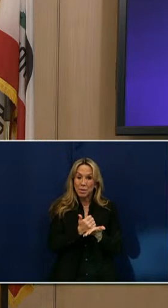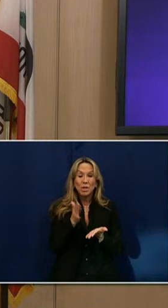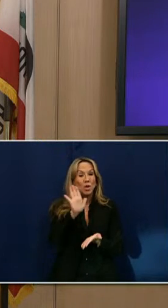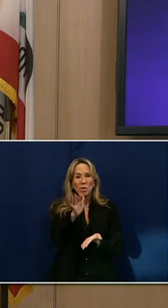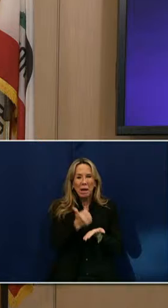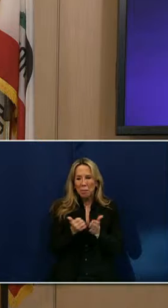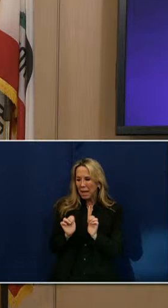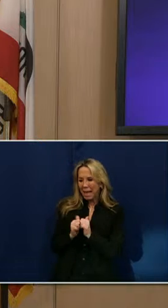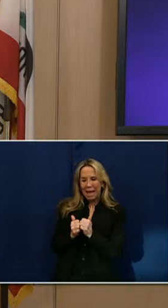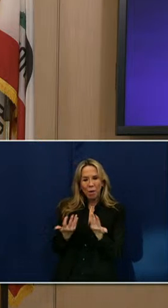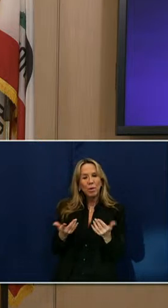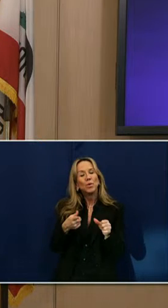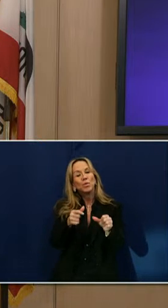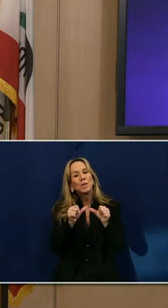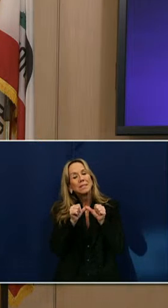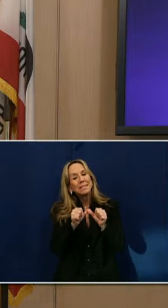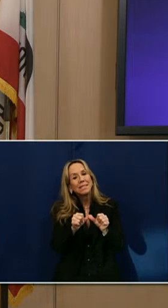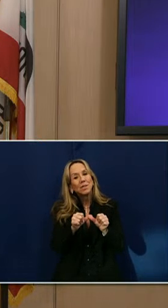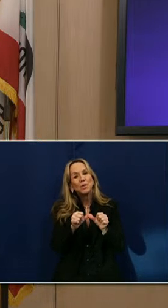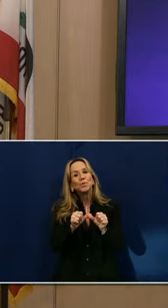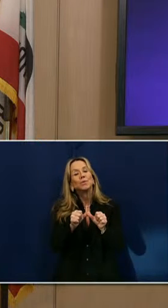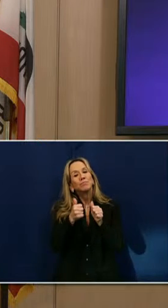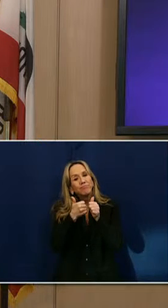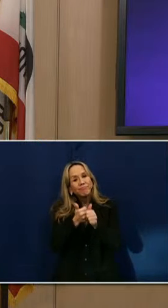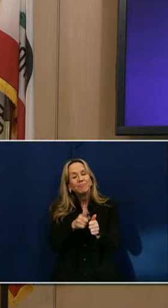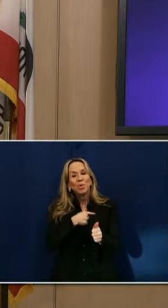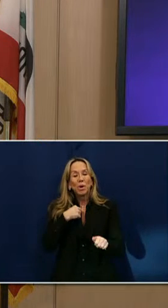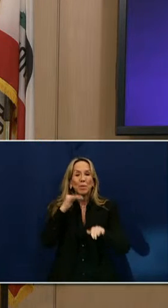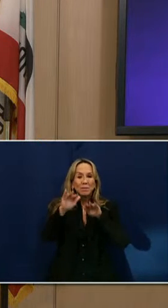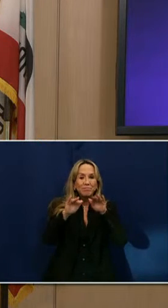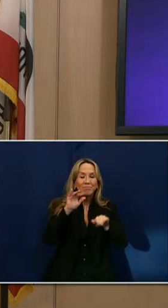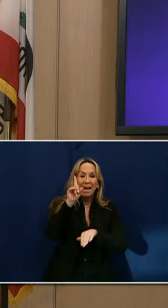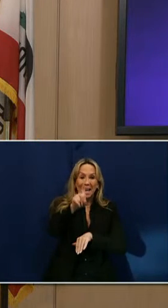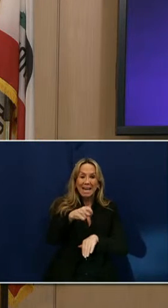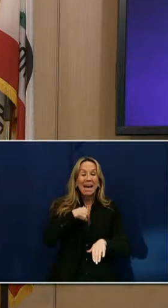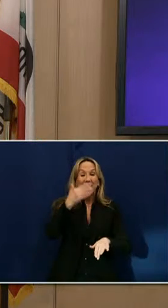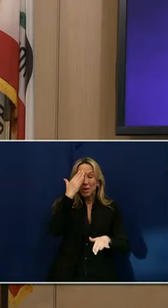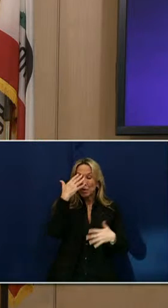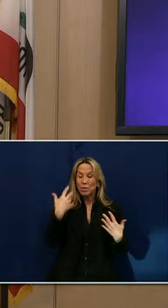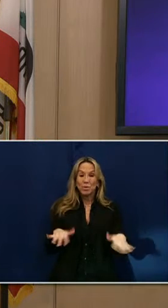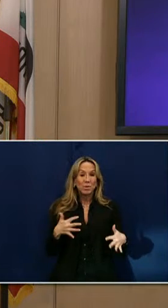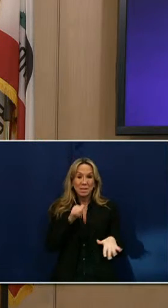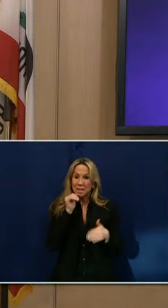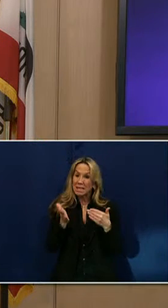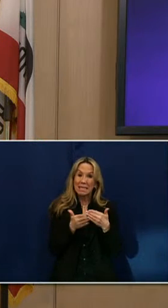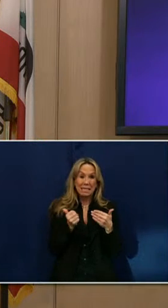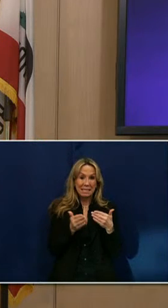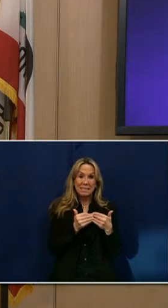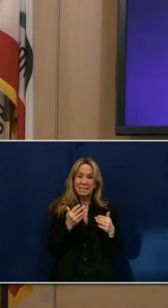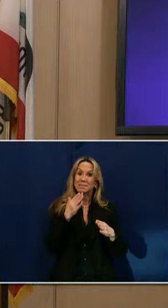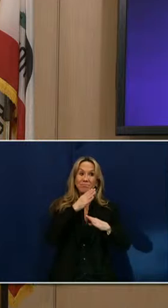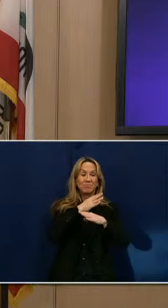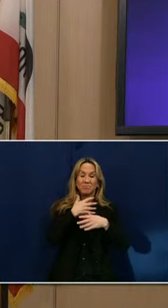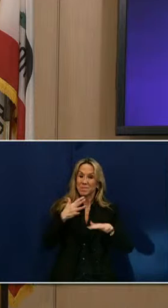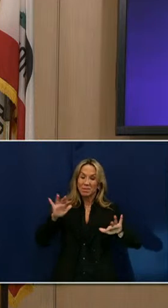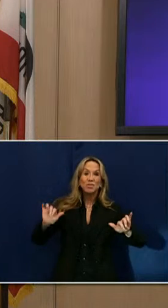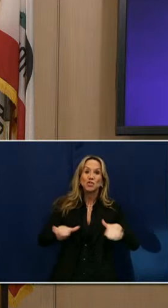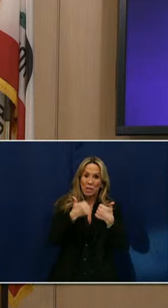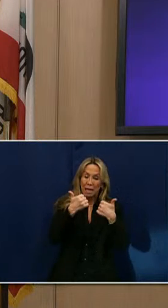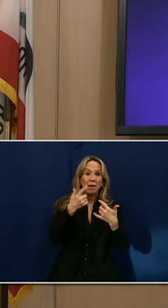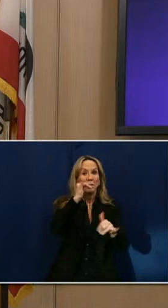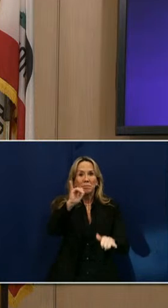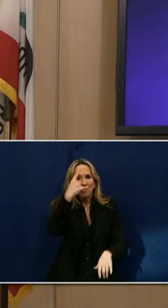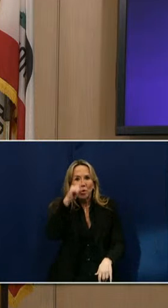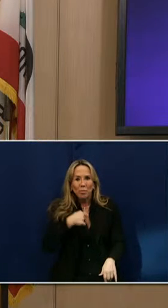what's being asked of you. And I know it's difficult. I know it's a challenge. And it's a challenge for me personally, I will tell